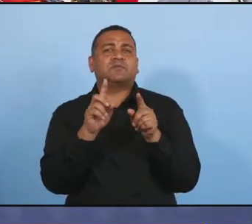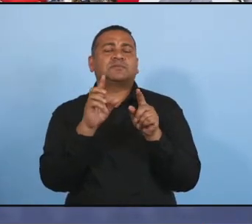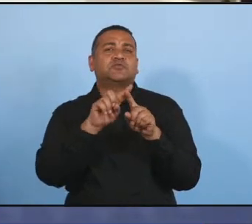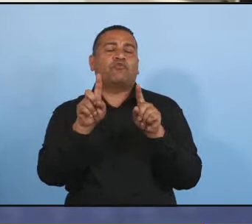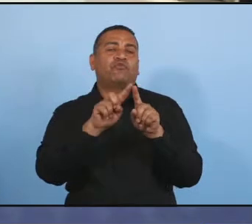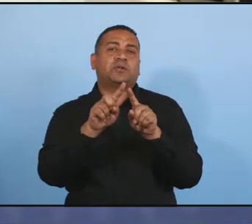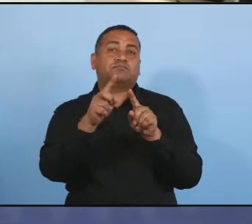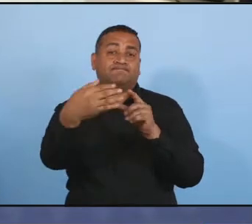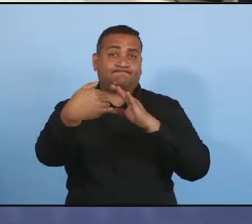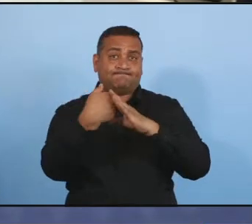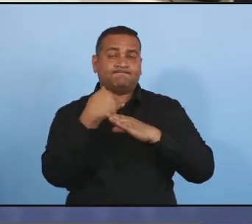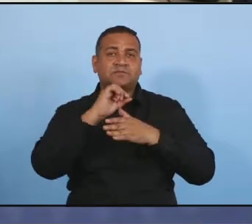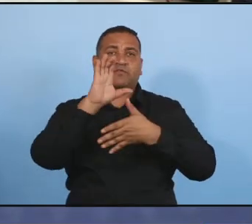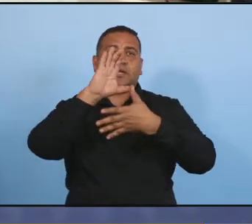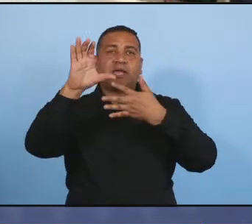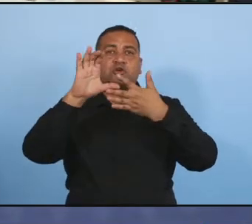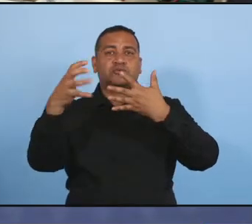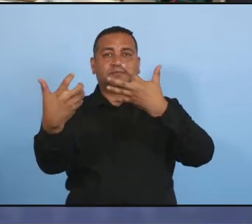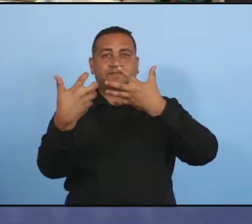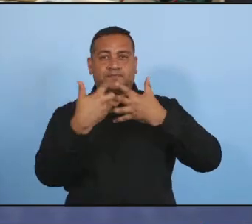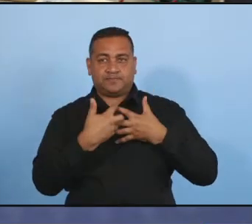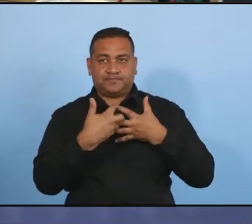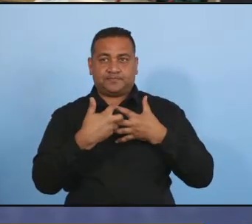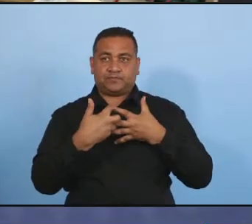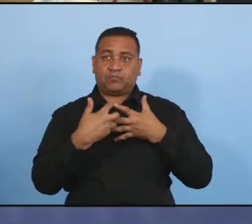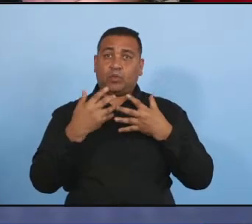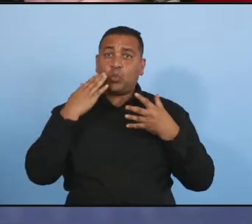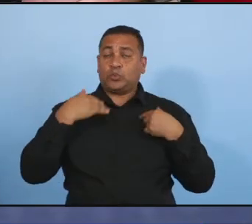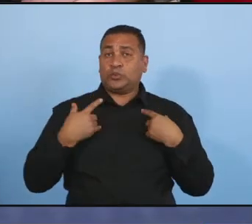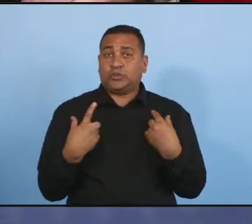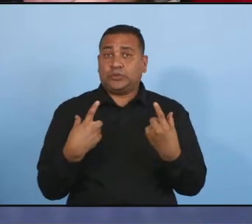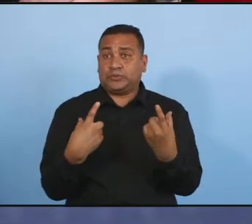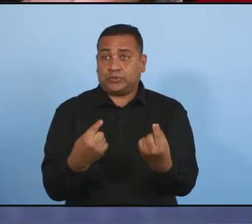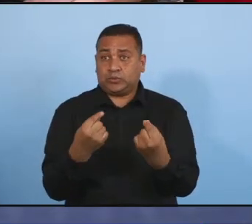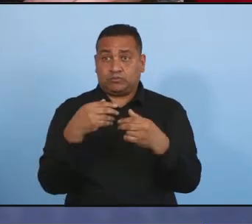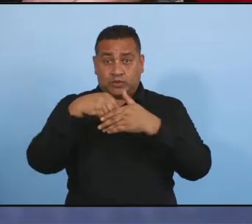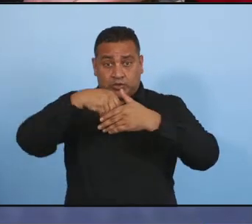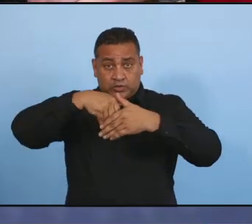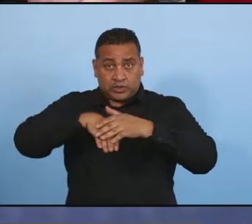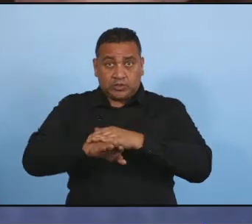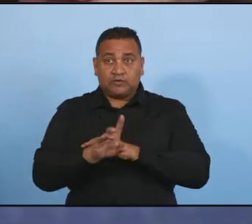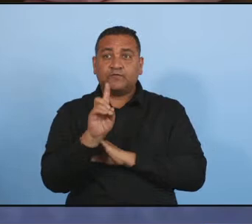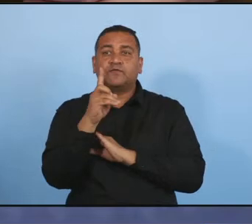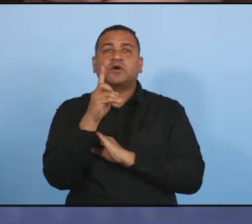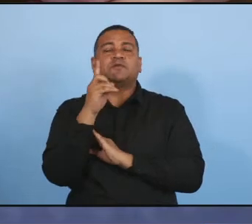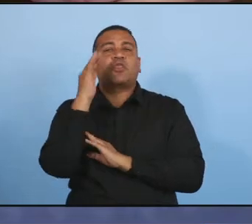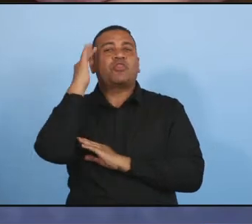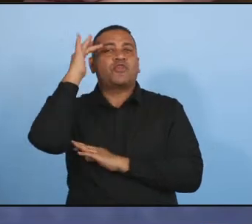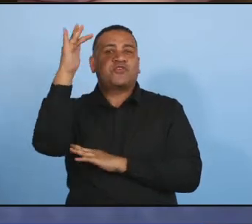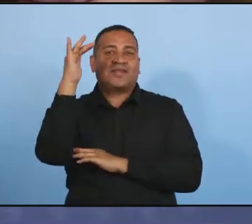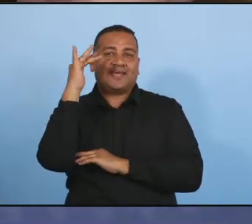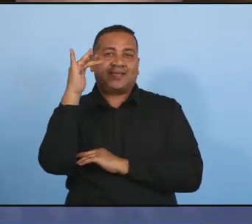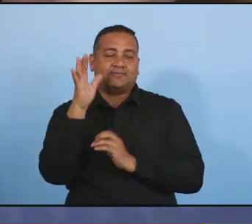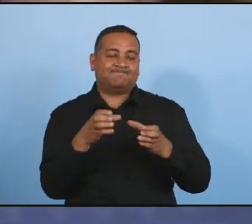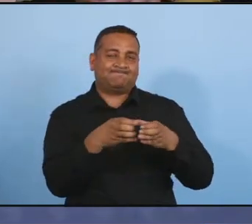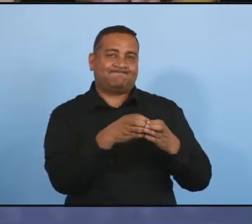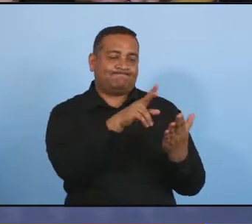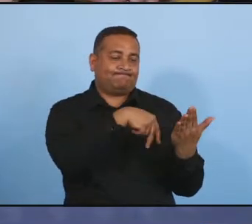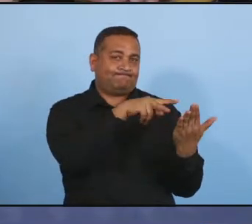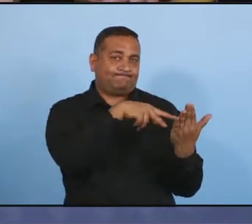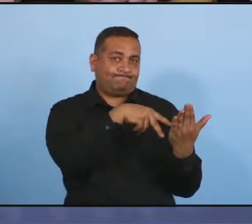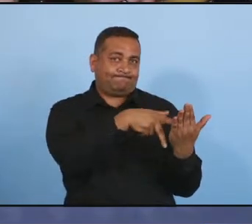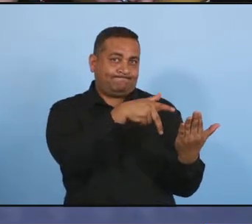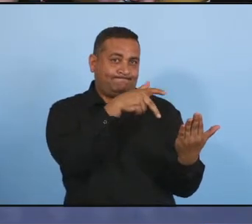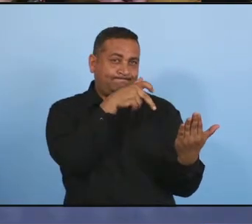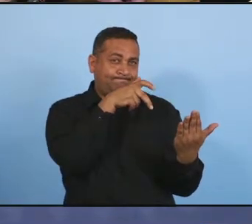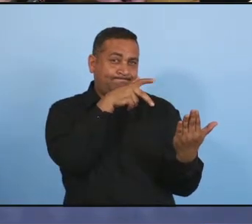them is we usually have them come to our theoretical classes first, which is in 1, 2 and 6. So once they're into that